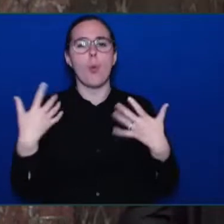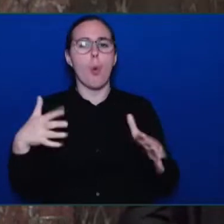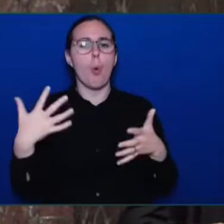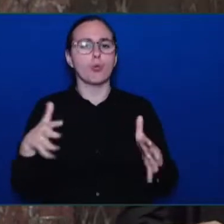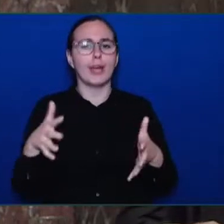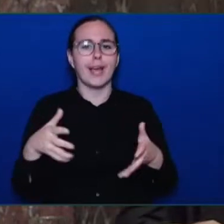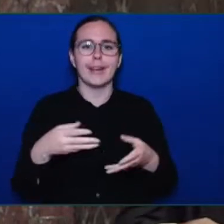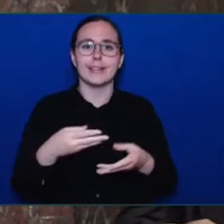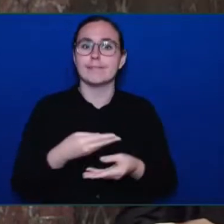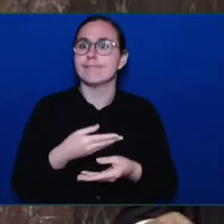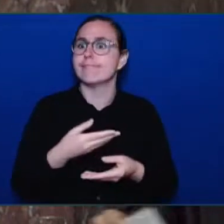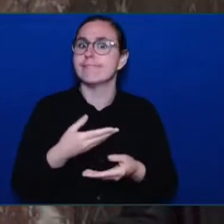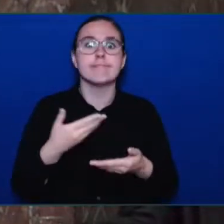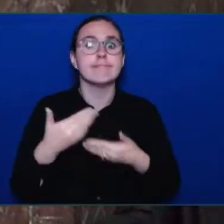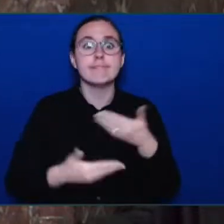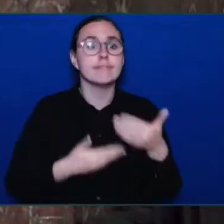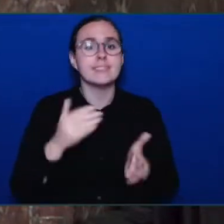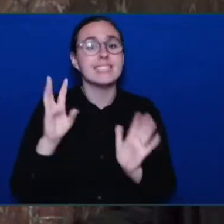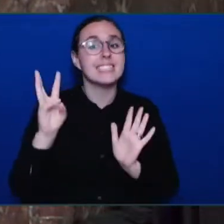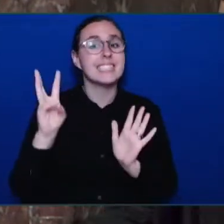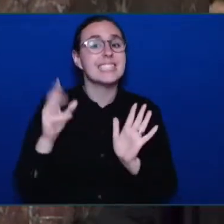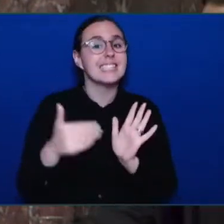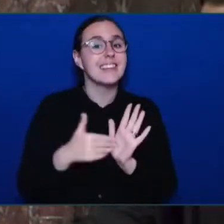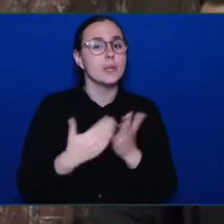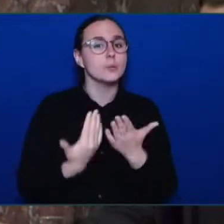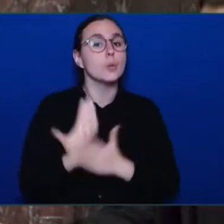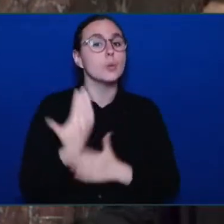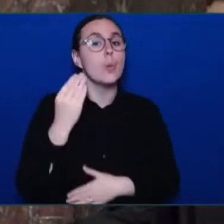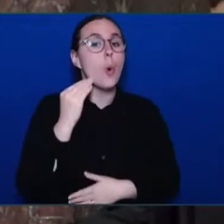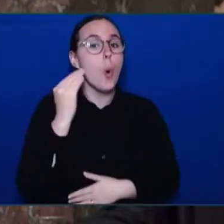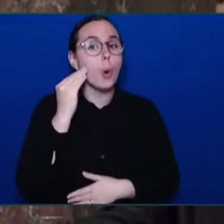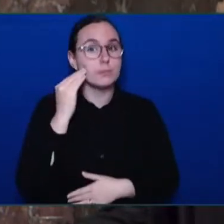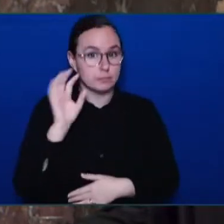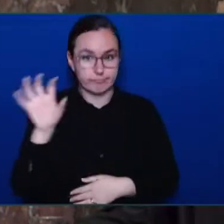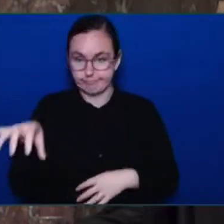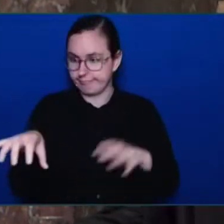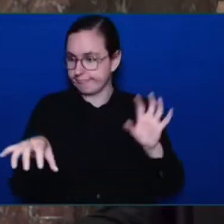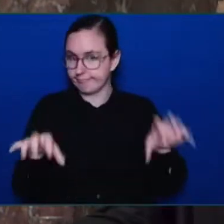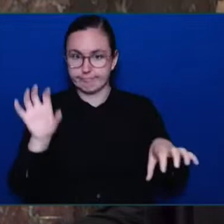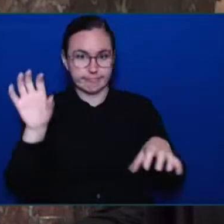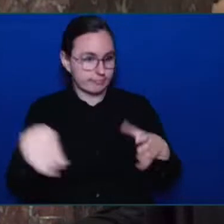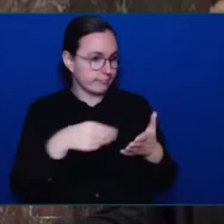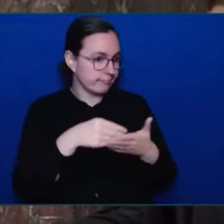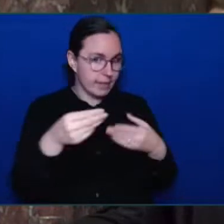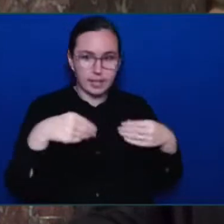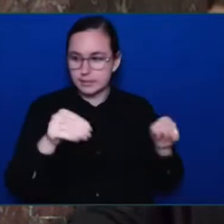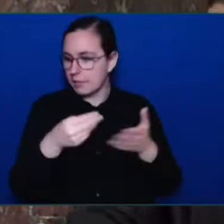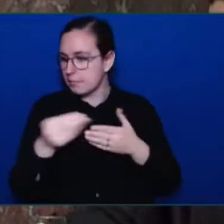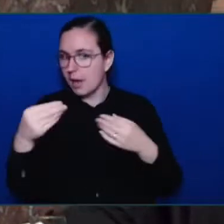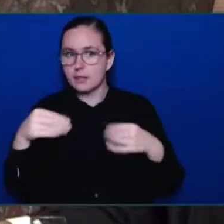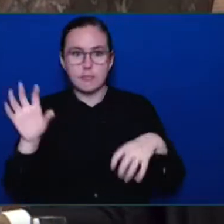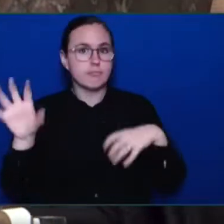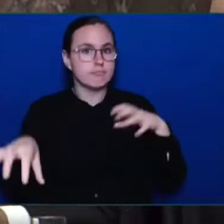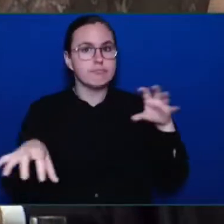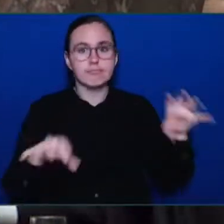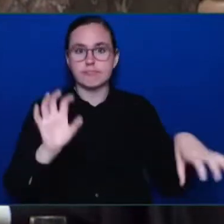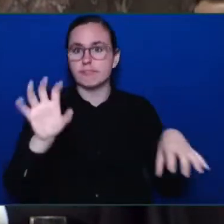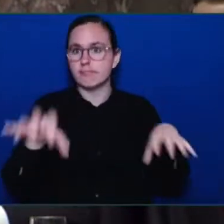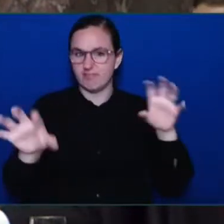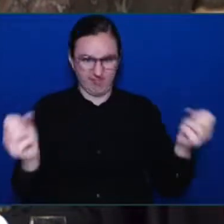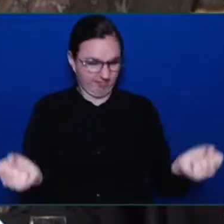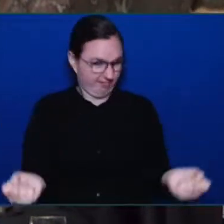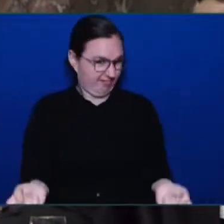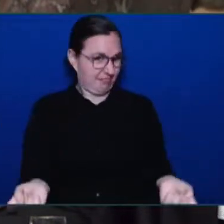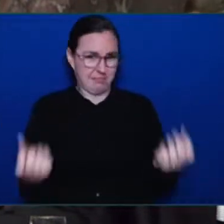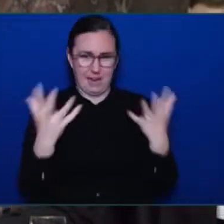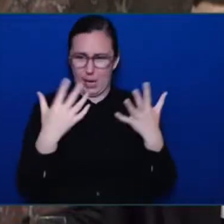local governments and given them a number of tools to achieve what they need to do. We've made investments in transit, which of course is central to the